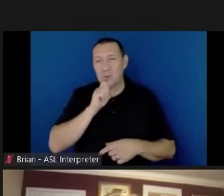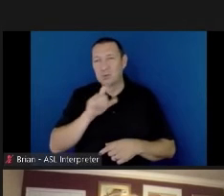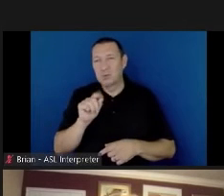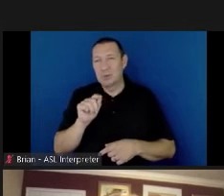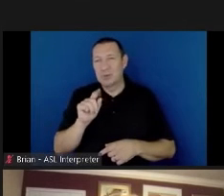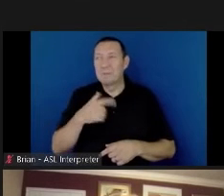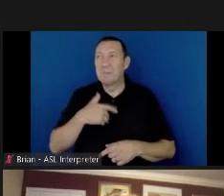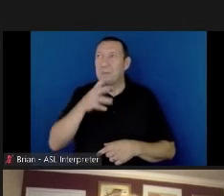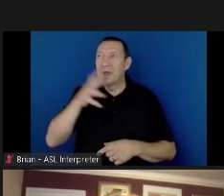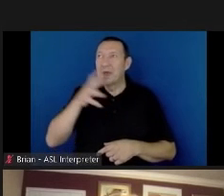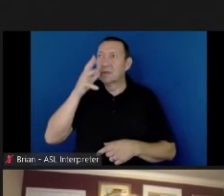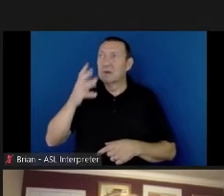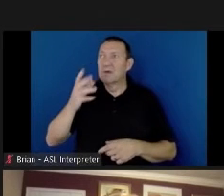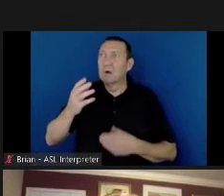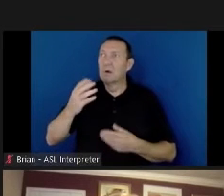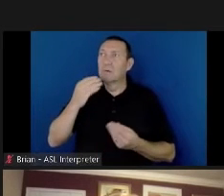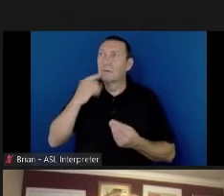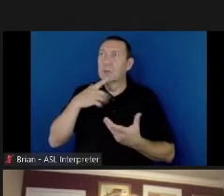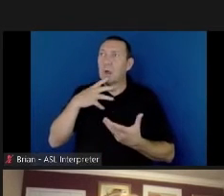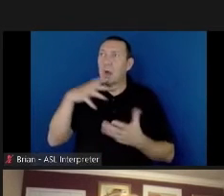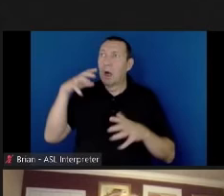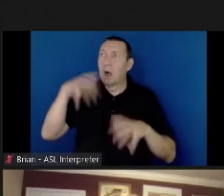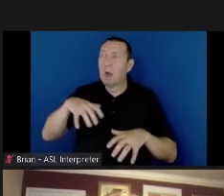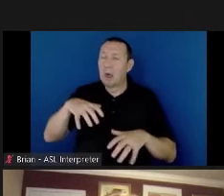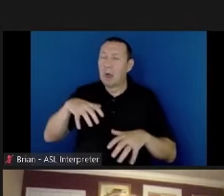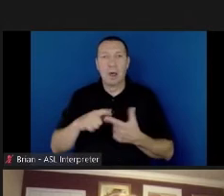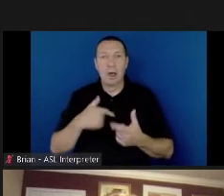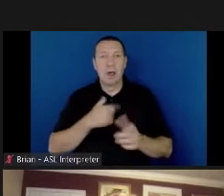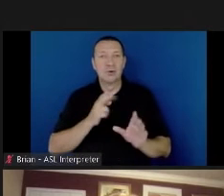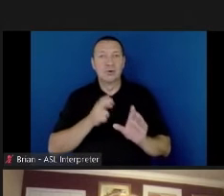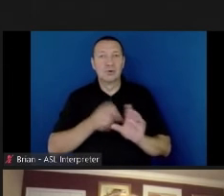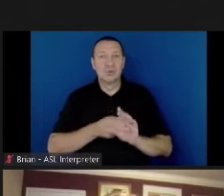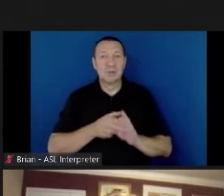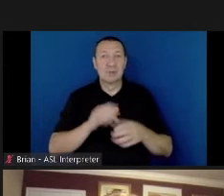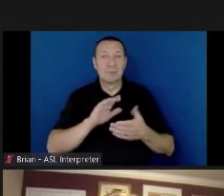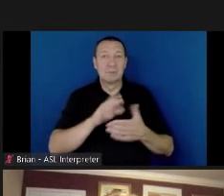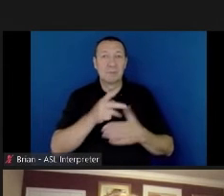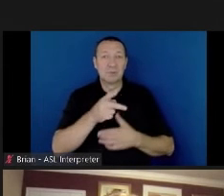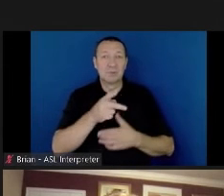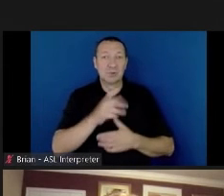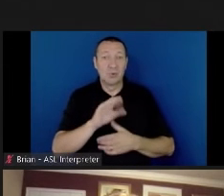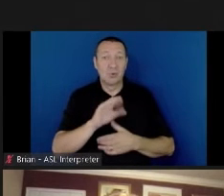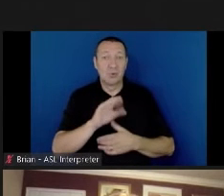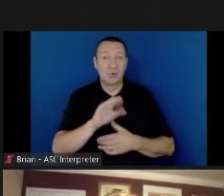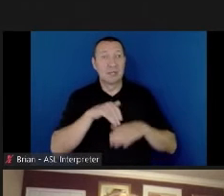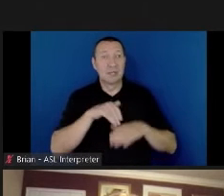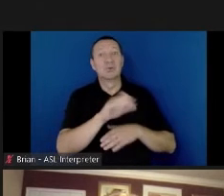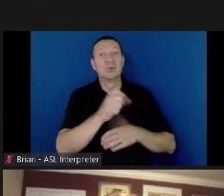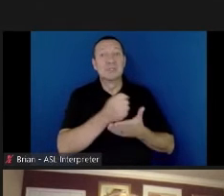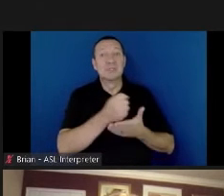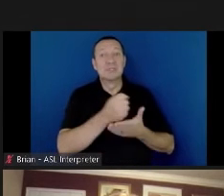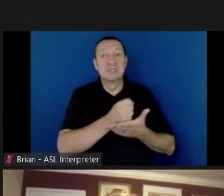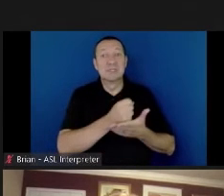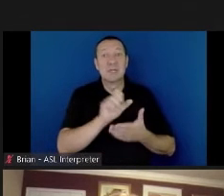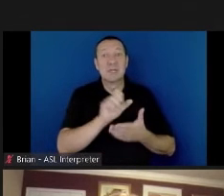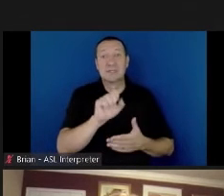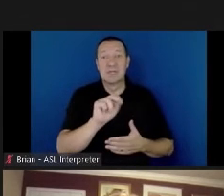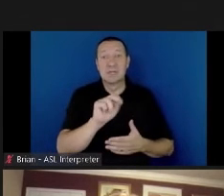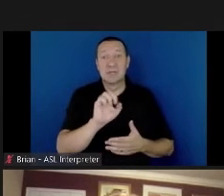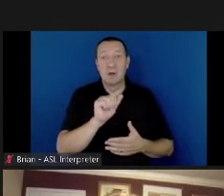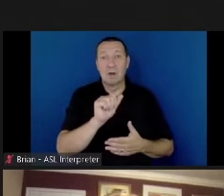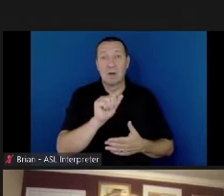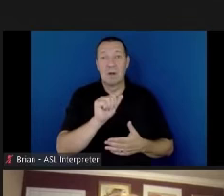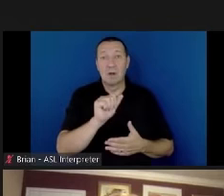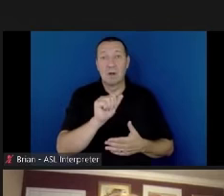parents' dismay, I joined Peace Corps and was sent to Senegal. I lived in a very remote rural village, no